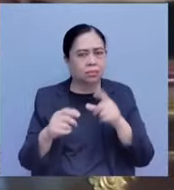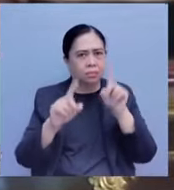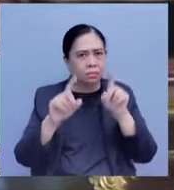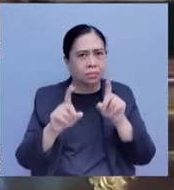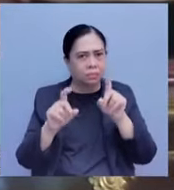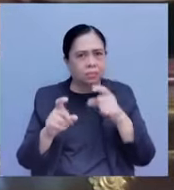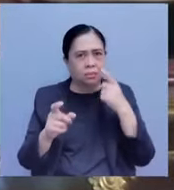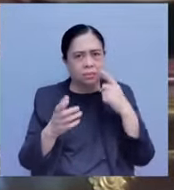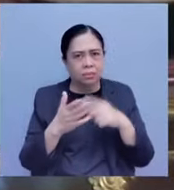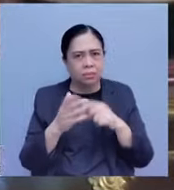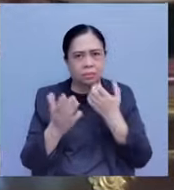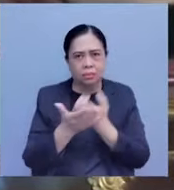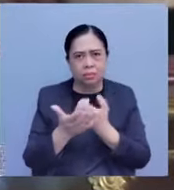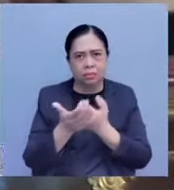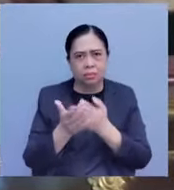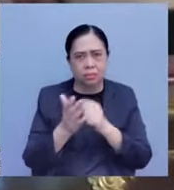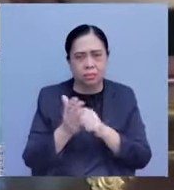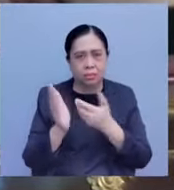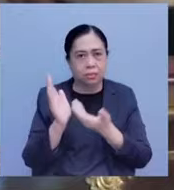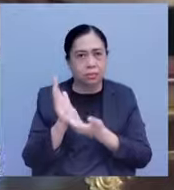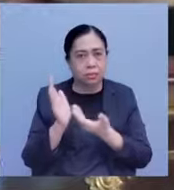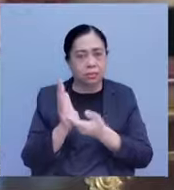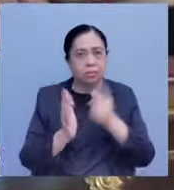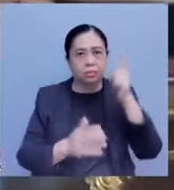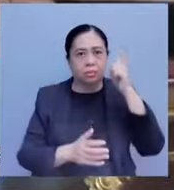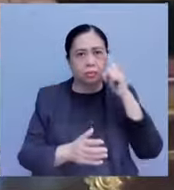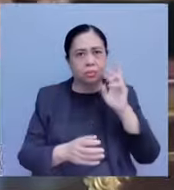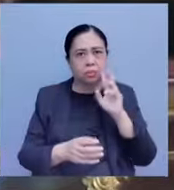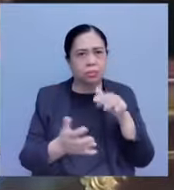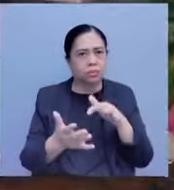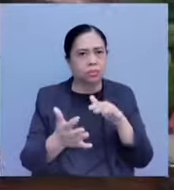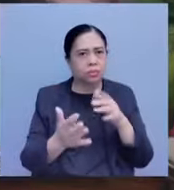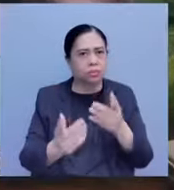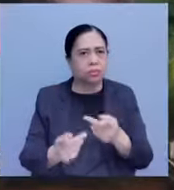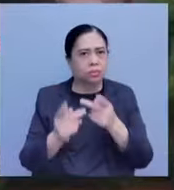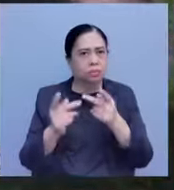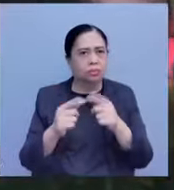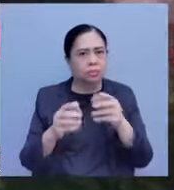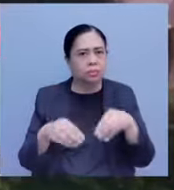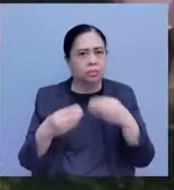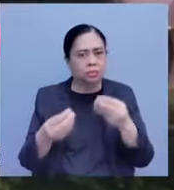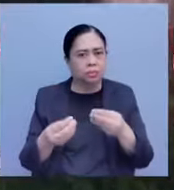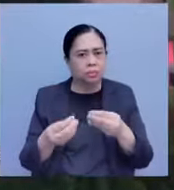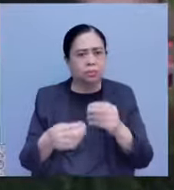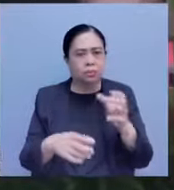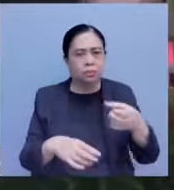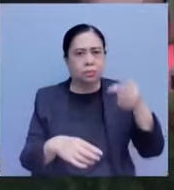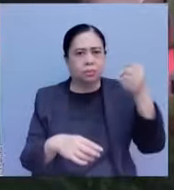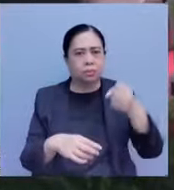economic viability. Diokno says government will first study the petition before issuing a response.